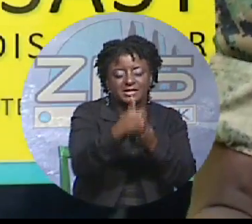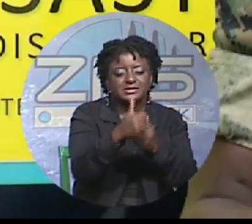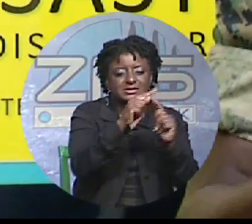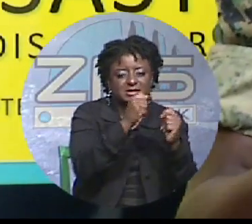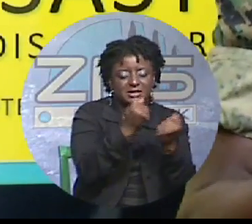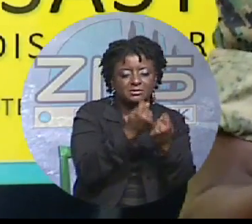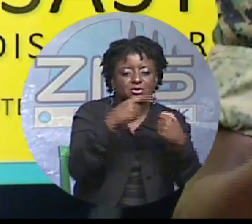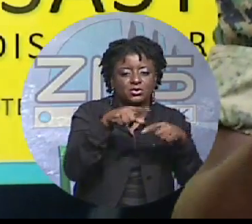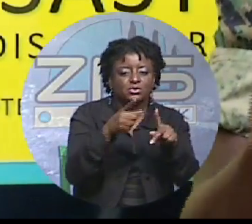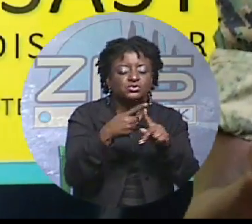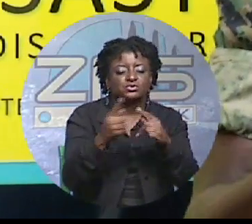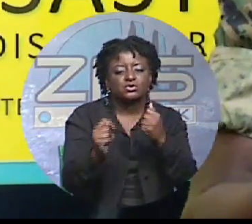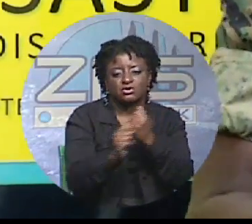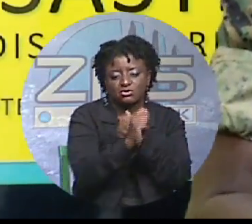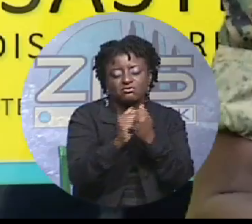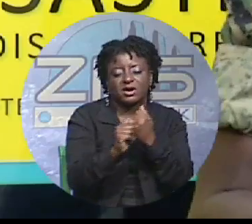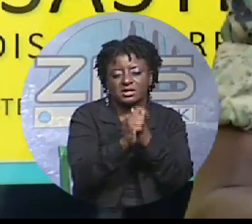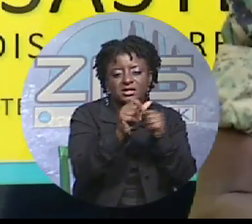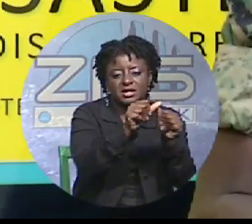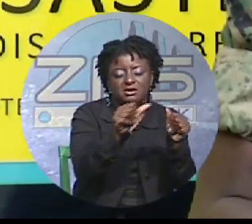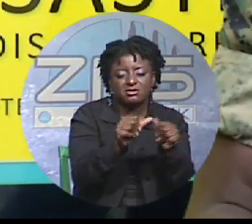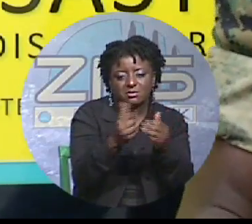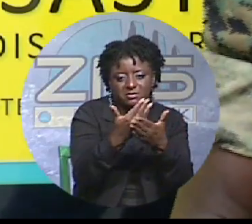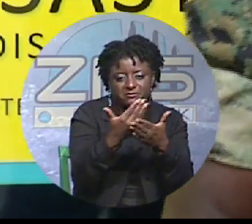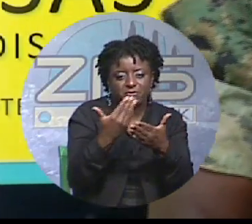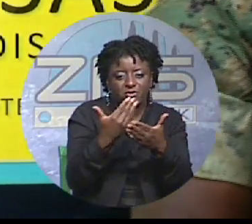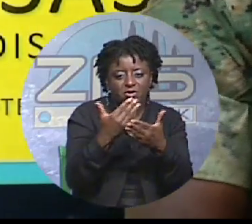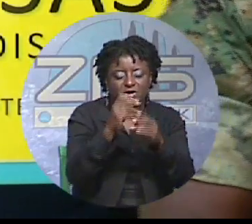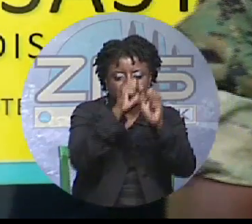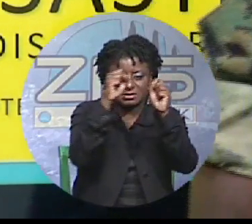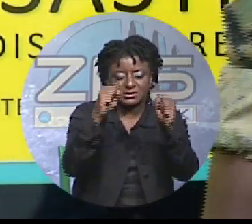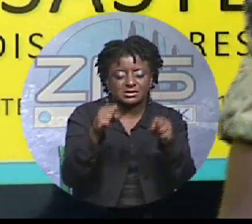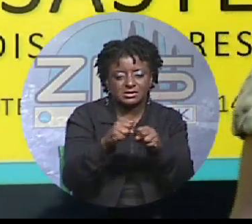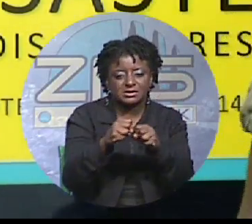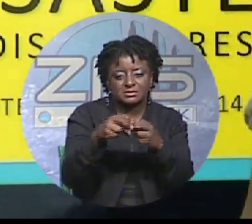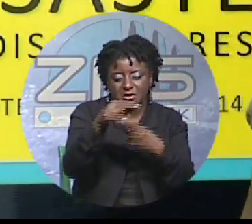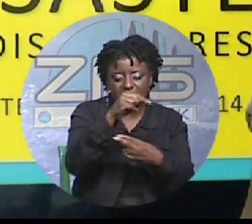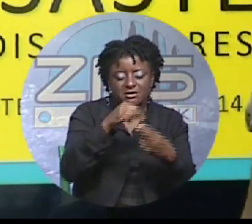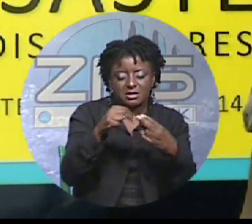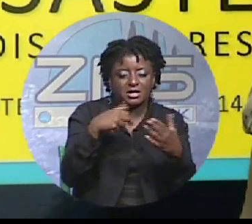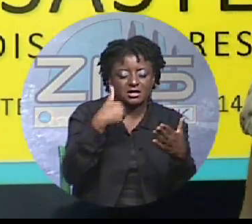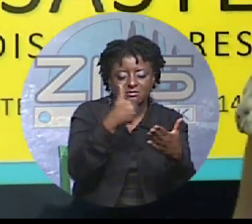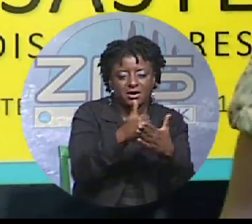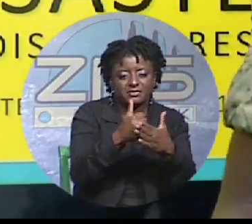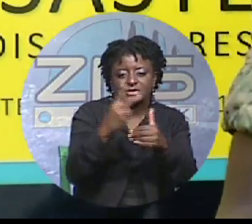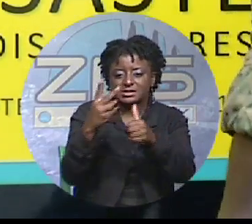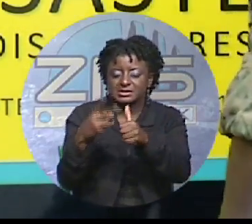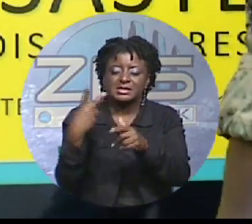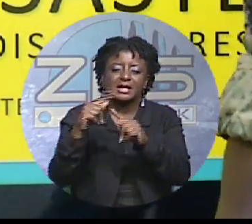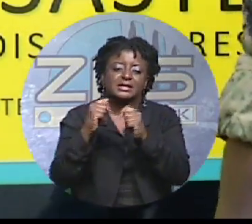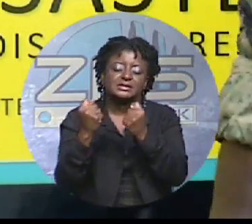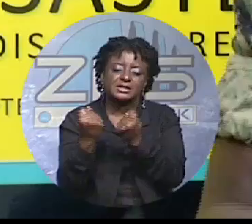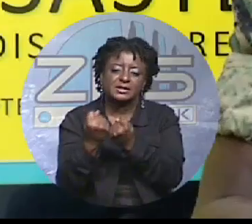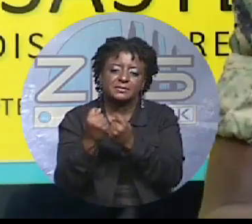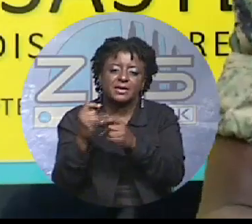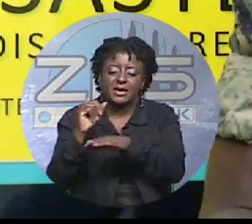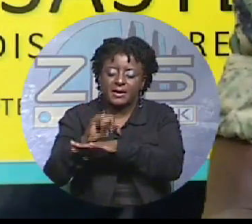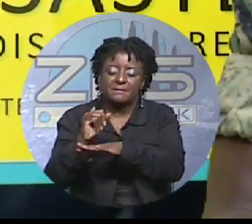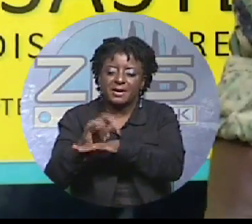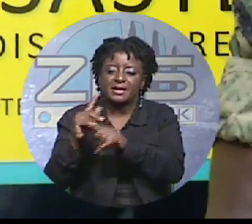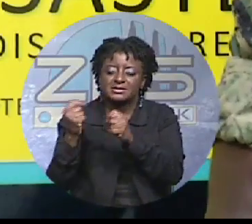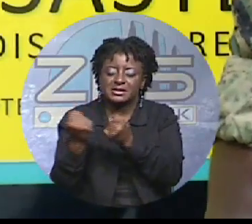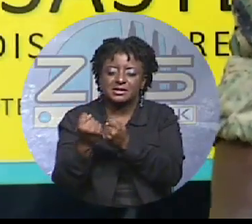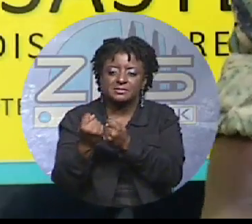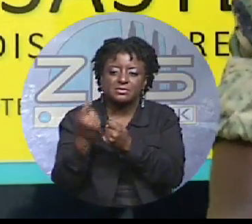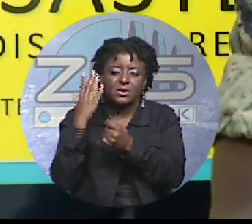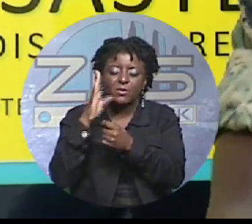area prior to the system arriving. The second team is our impact team. This team is then deployed to